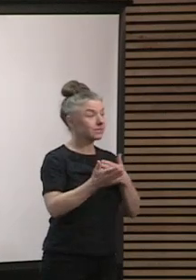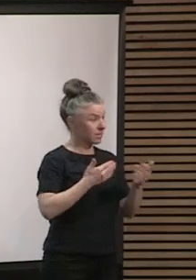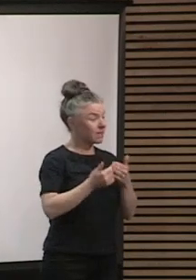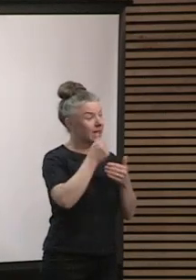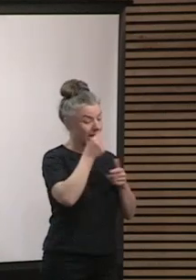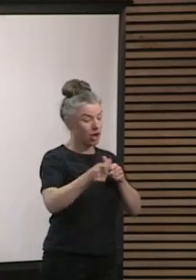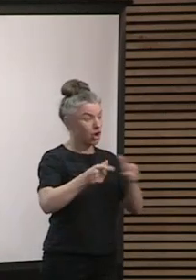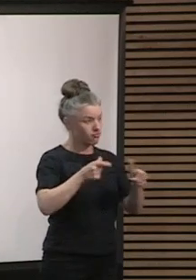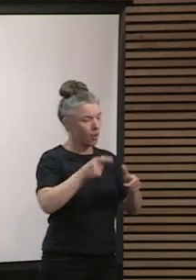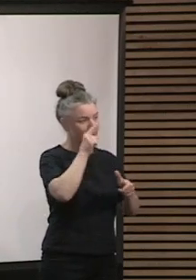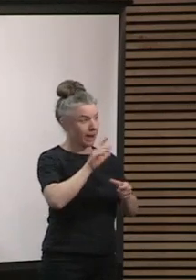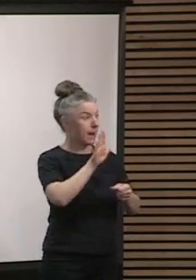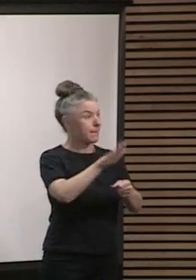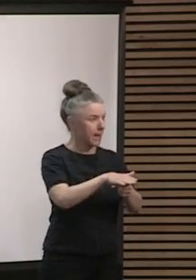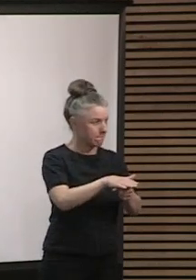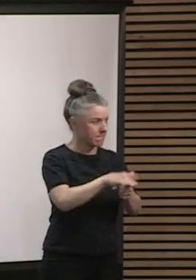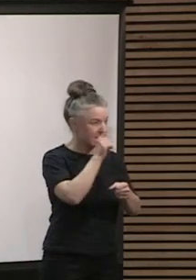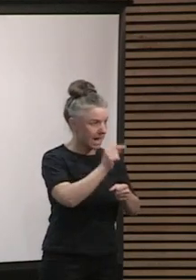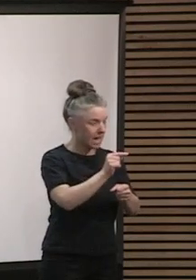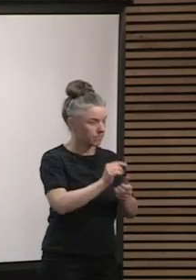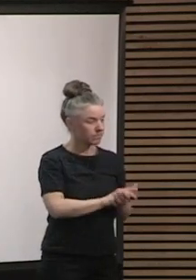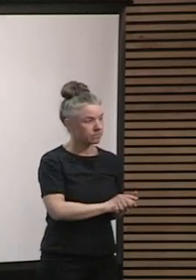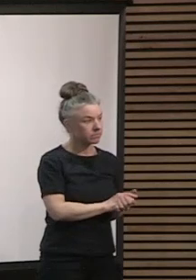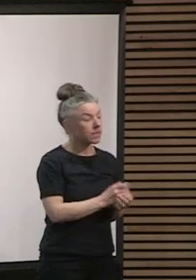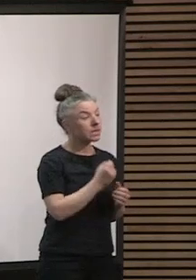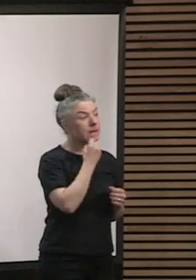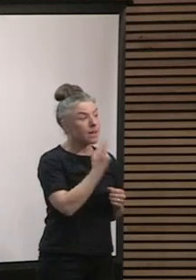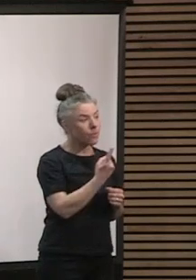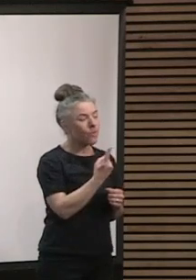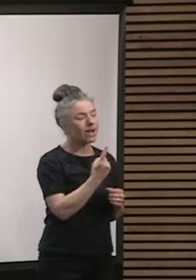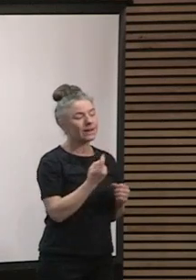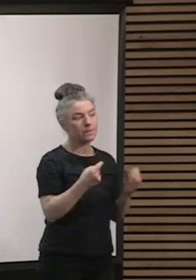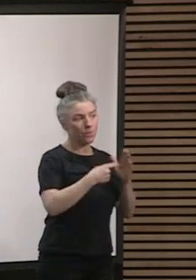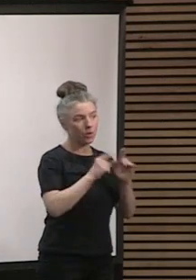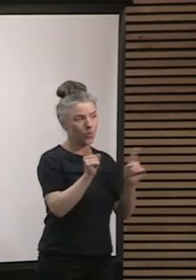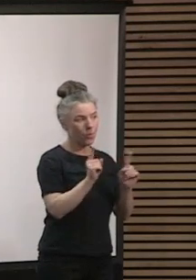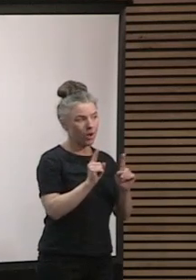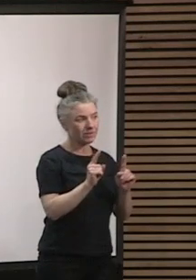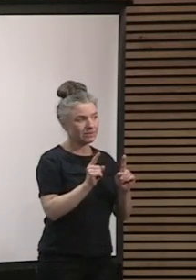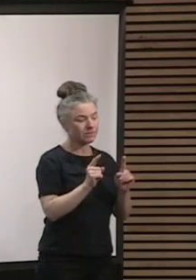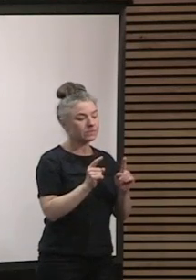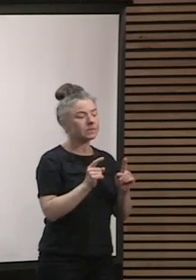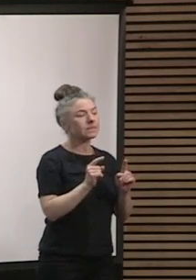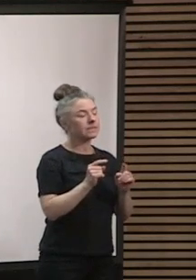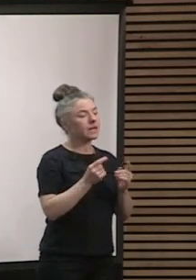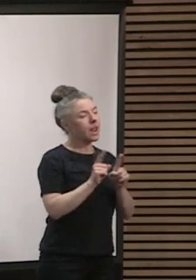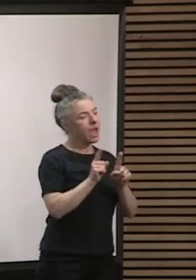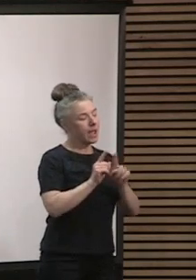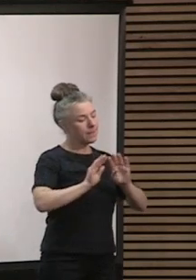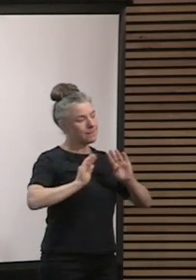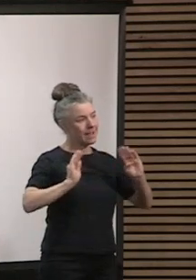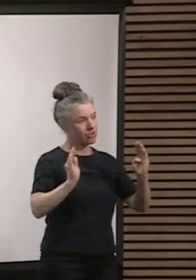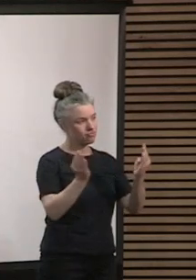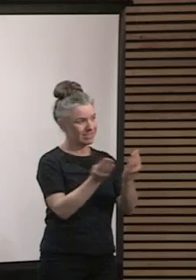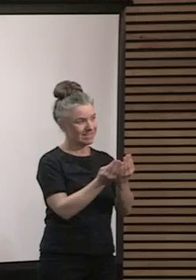origin. What is important is making sure that we establish the perimeter of the cluster and to stop it